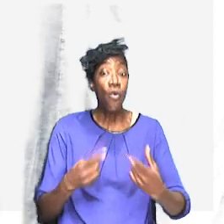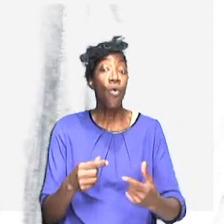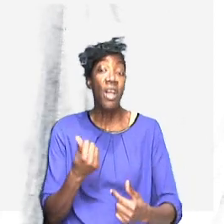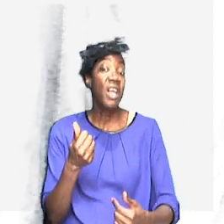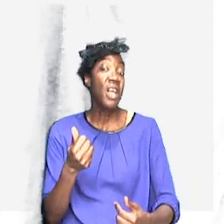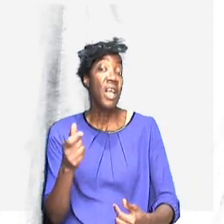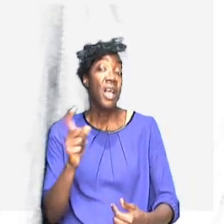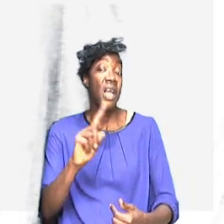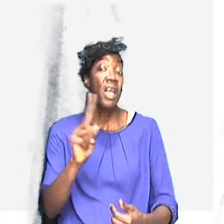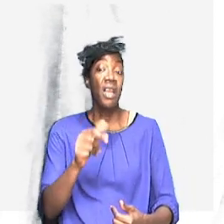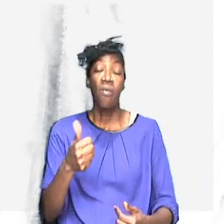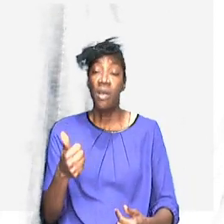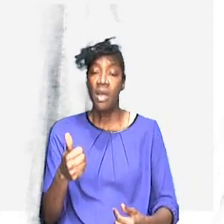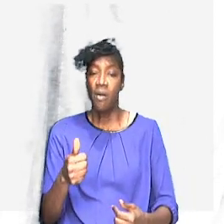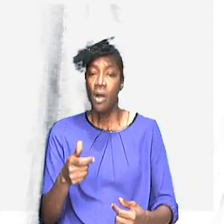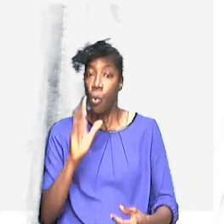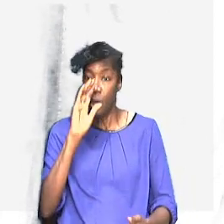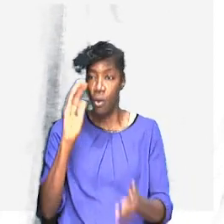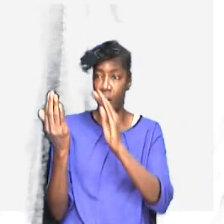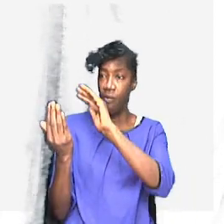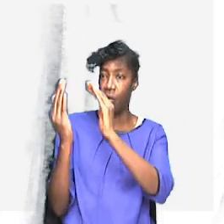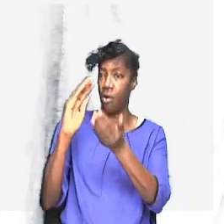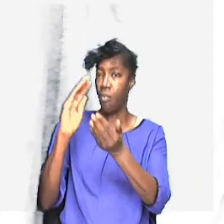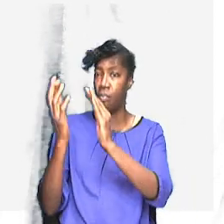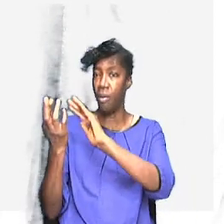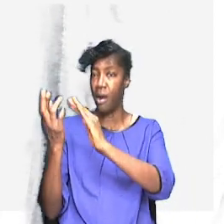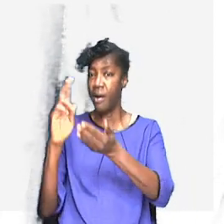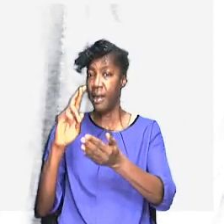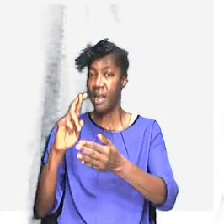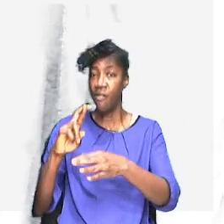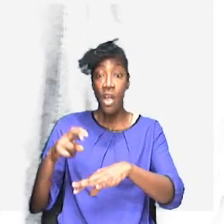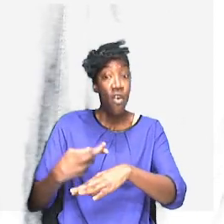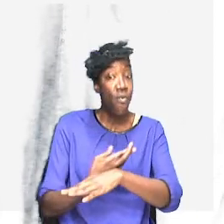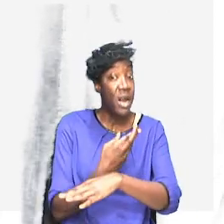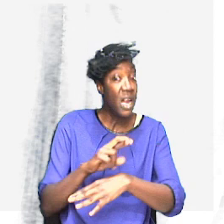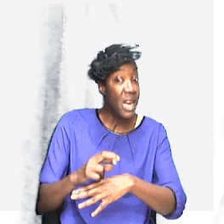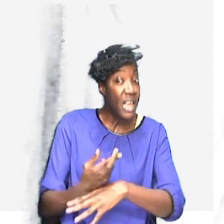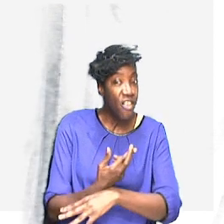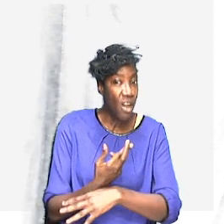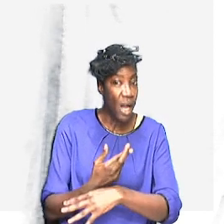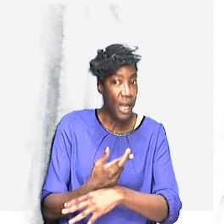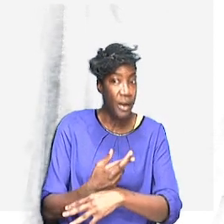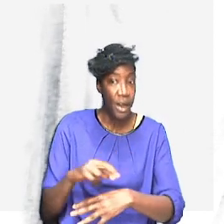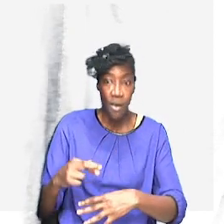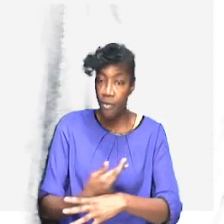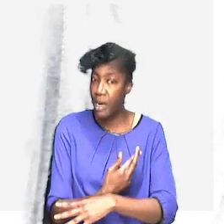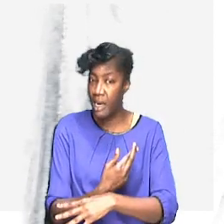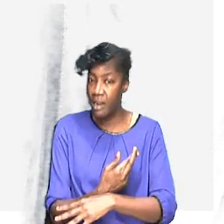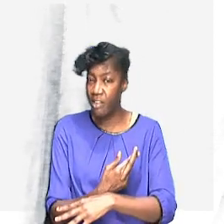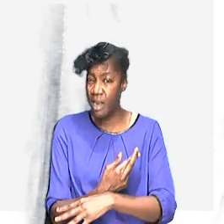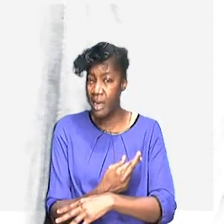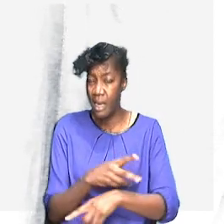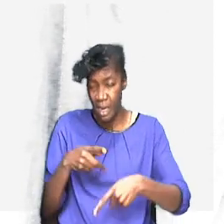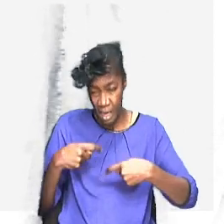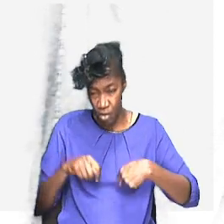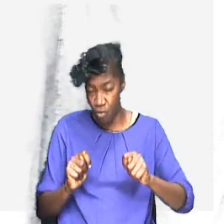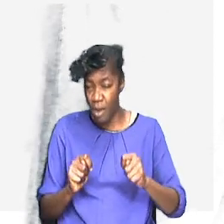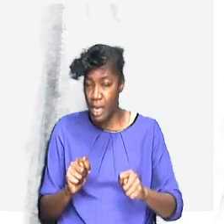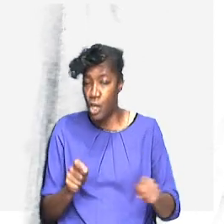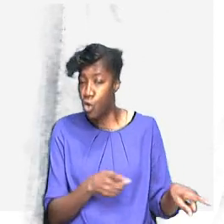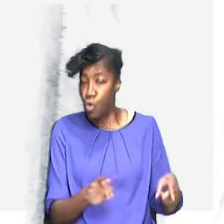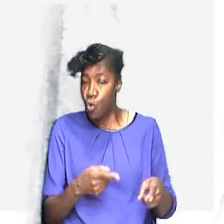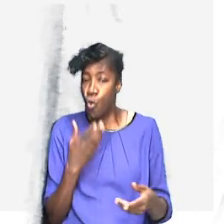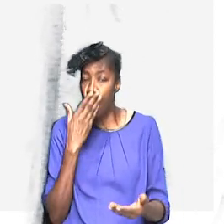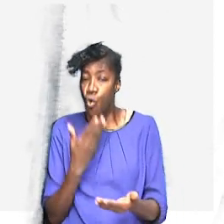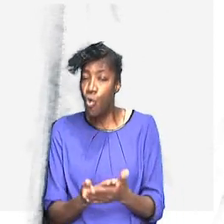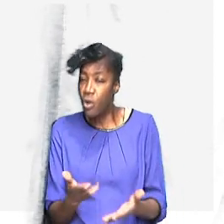at comparative religions, amen, in a brief sense, and we looked at a couple of religions out there that are trying to do good things,